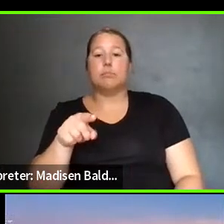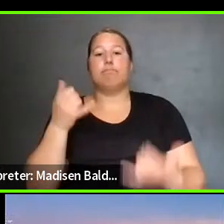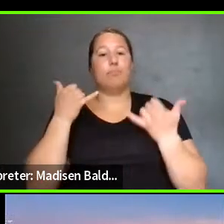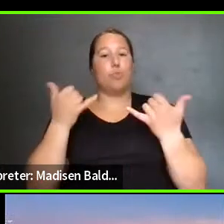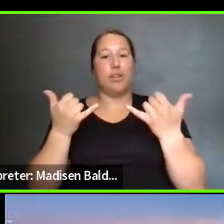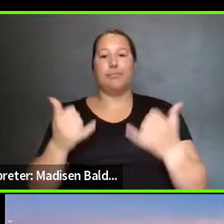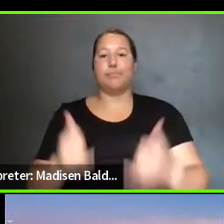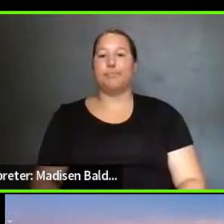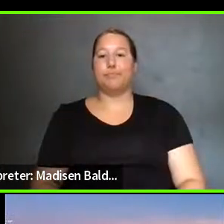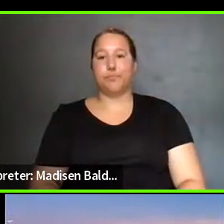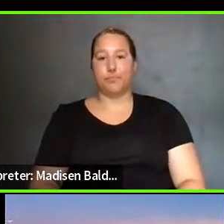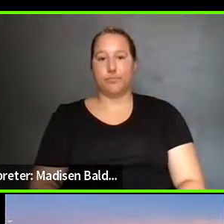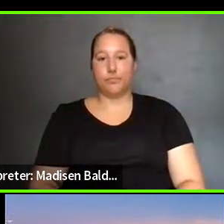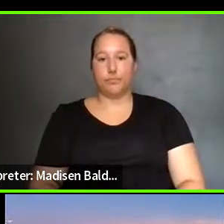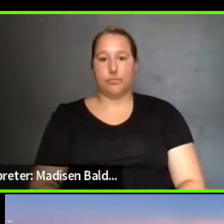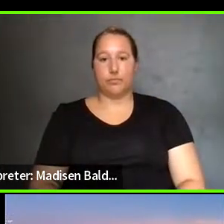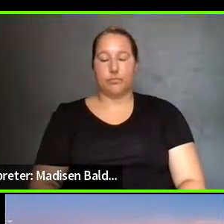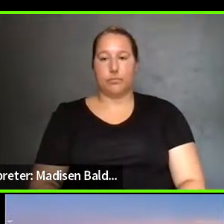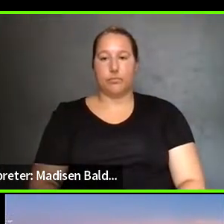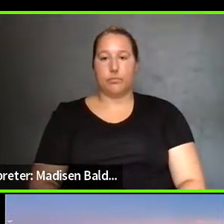time.